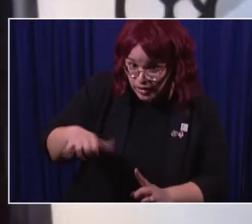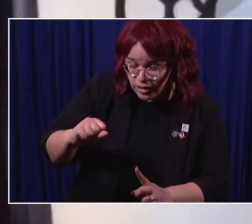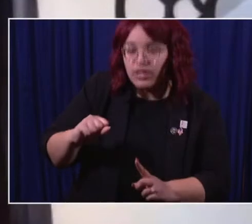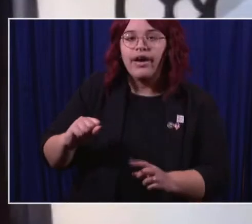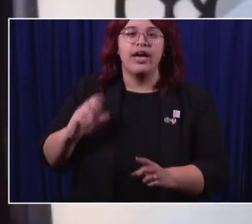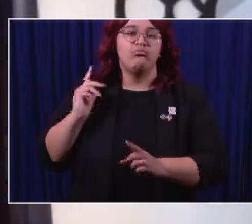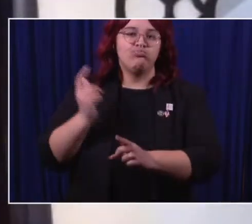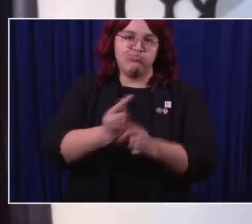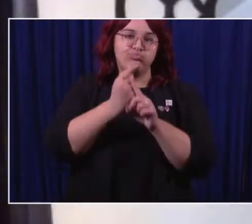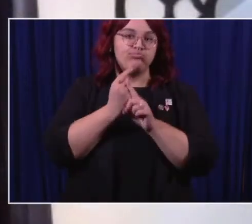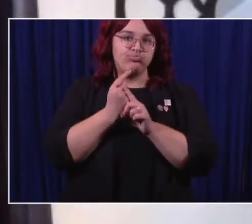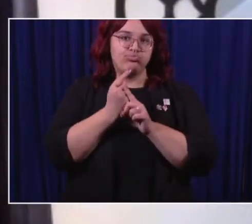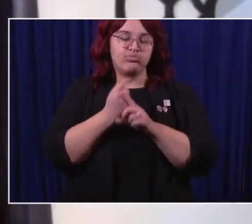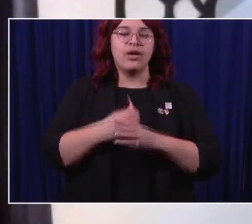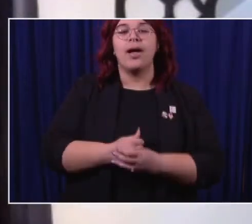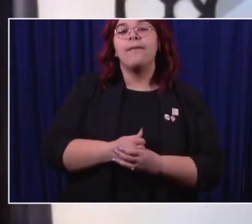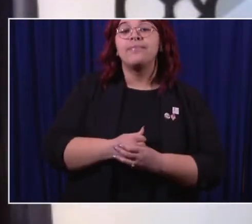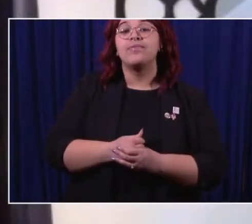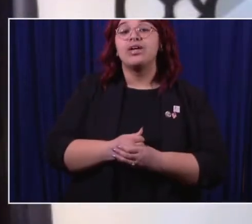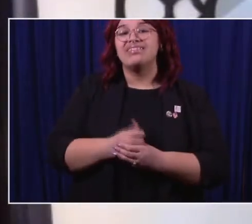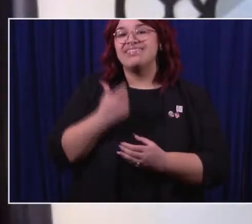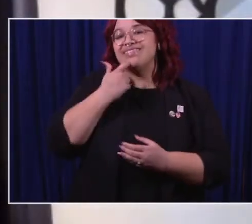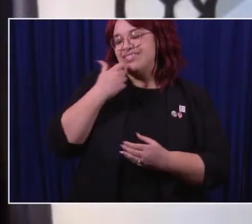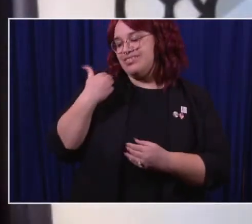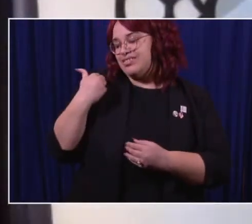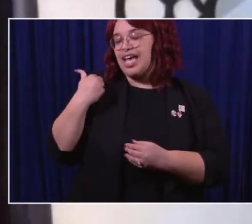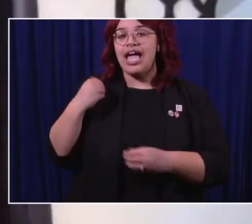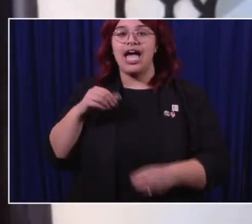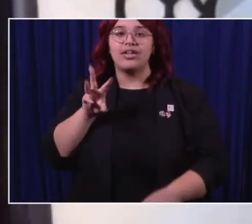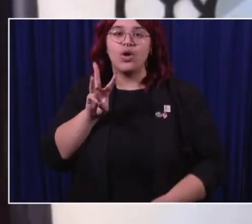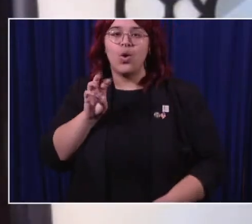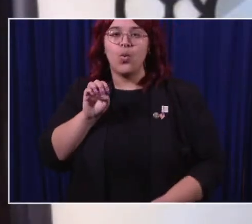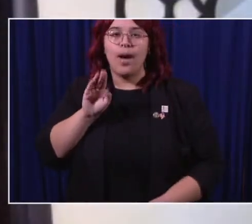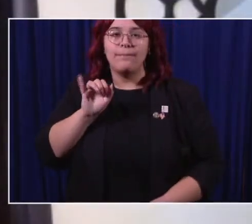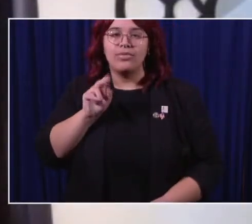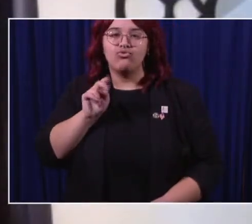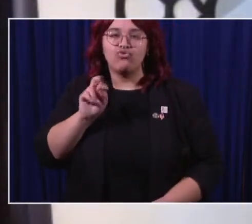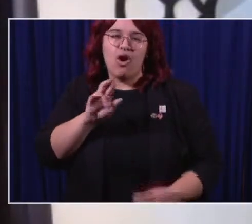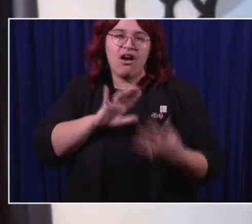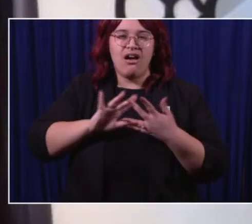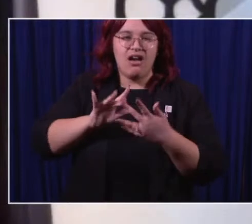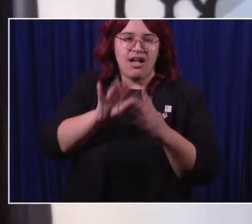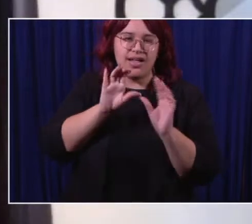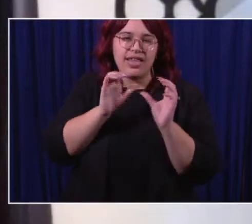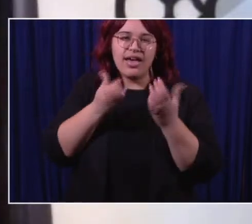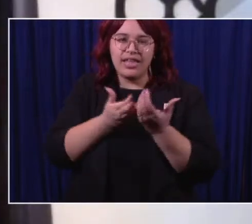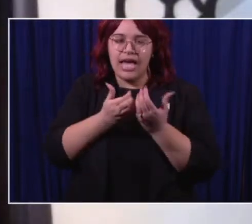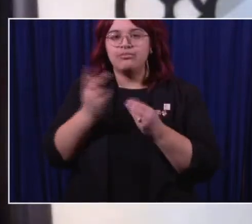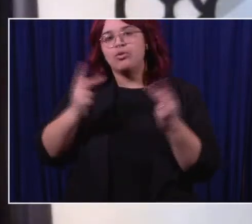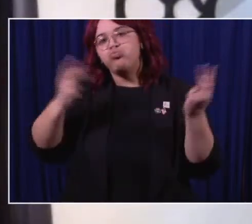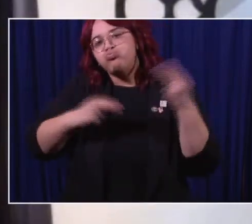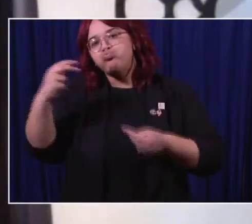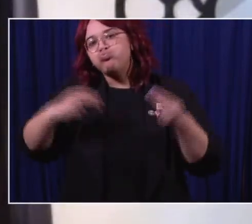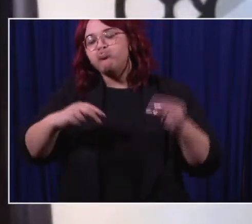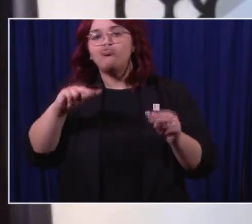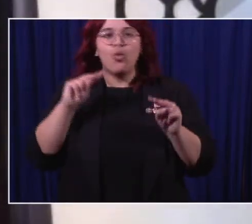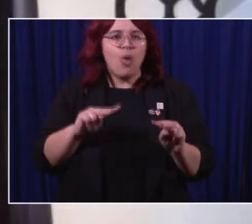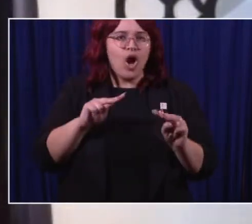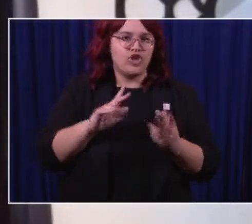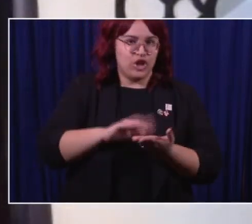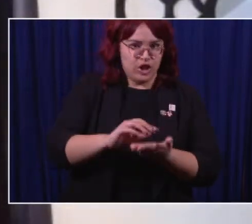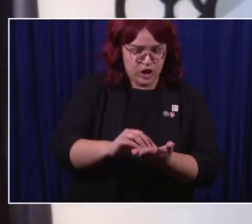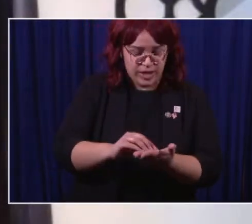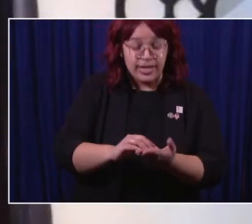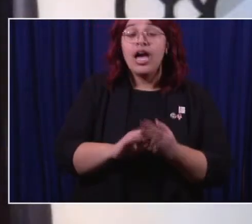to launch this program, something we certainly believe we're leading out here in the nation on. You'll remember that under the federal program,